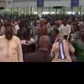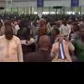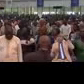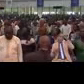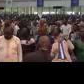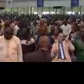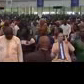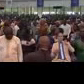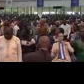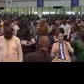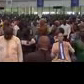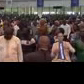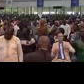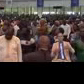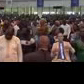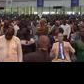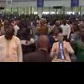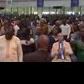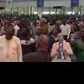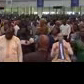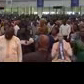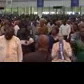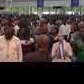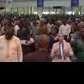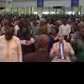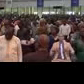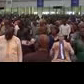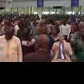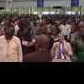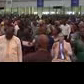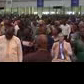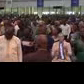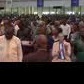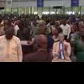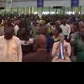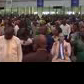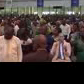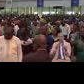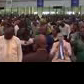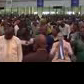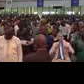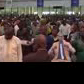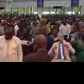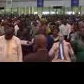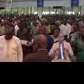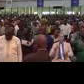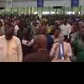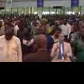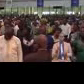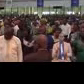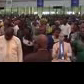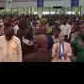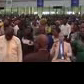Satan will not have the upper hand. The flesh will not have the upper hand.